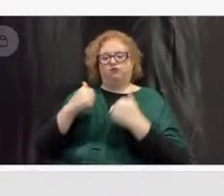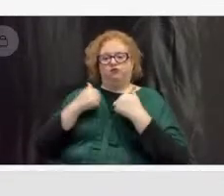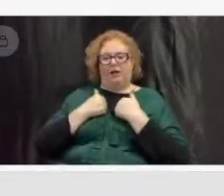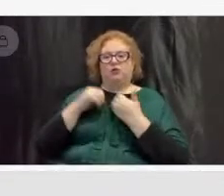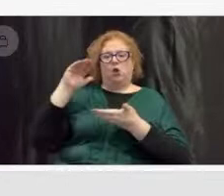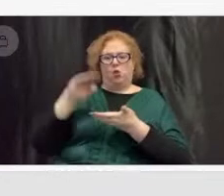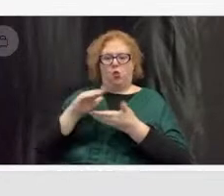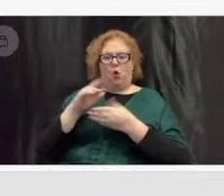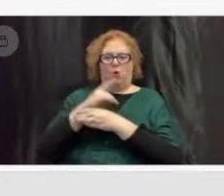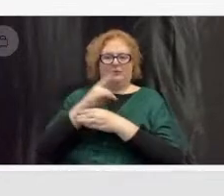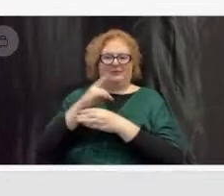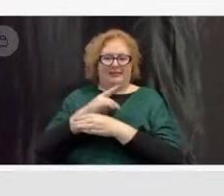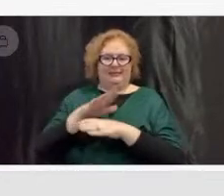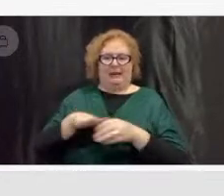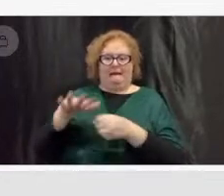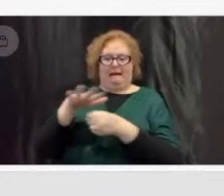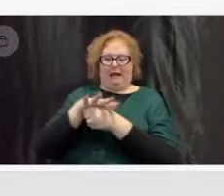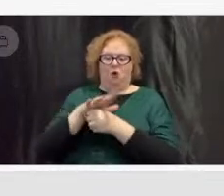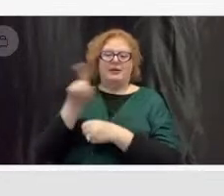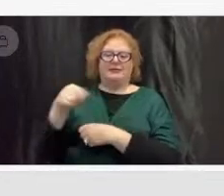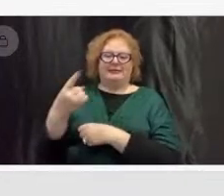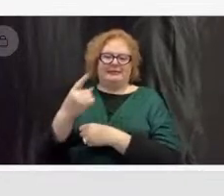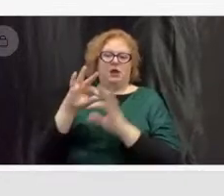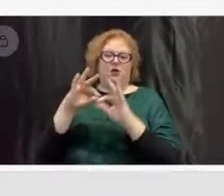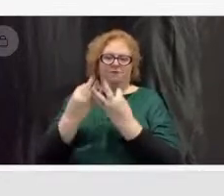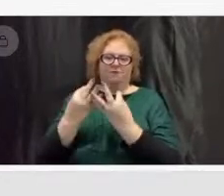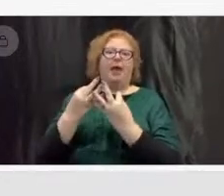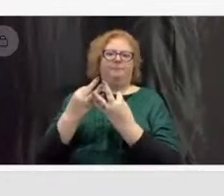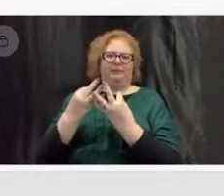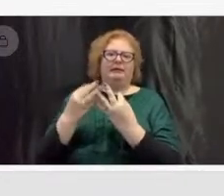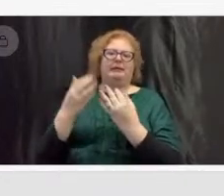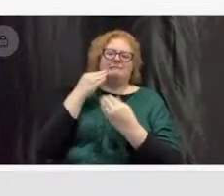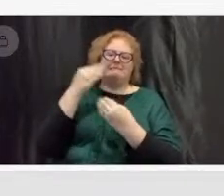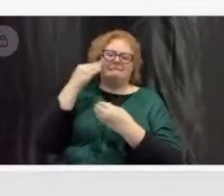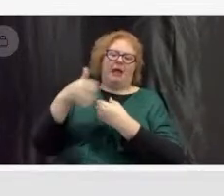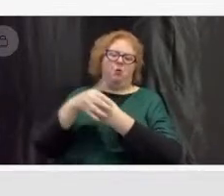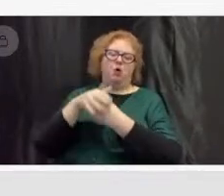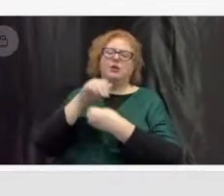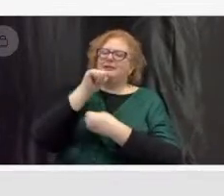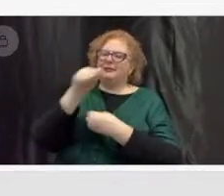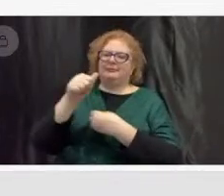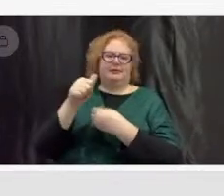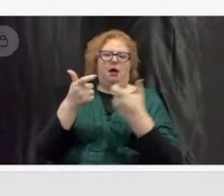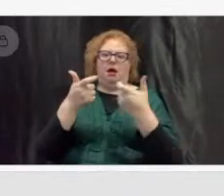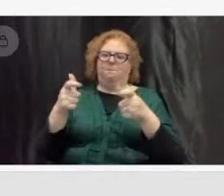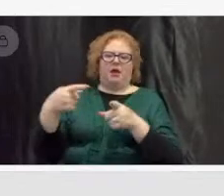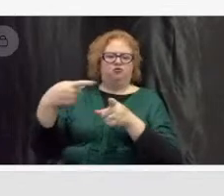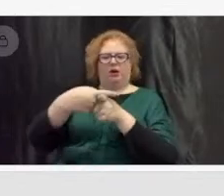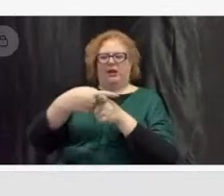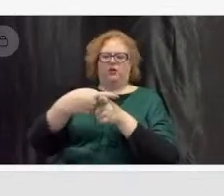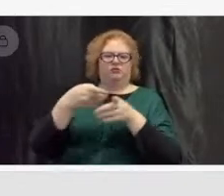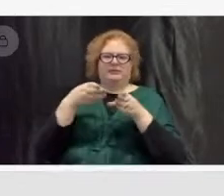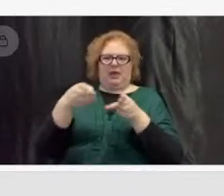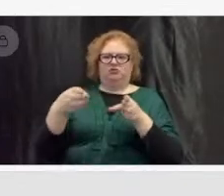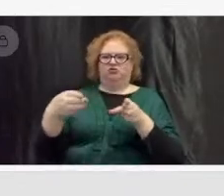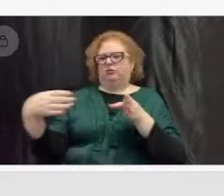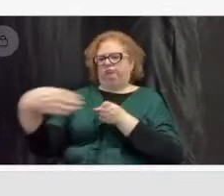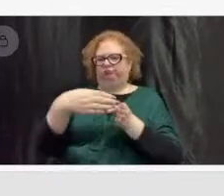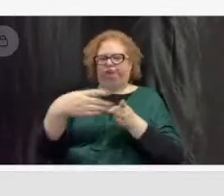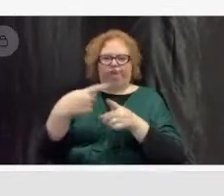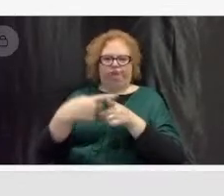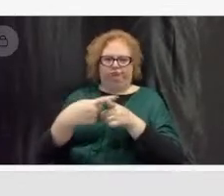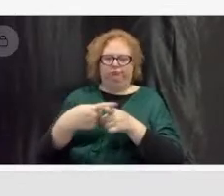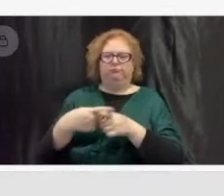of a single-family neighborhood and is not at a major intersection. Adding a commercial use in this location conflicts with the land use